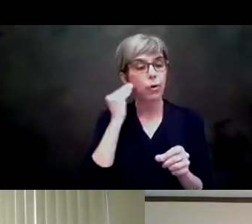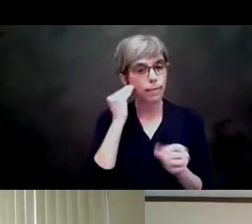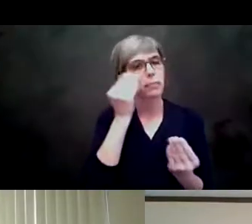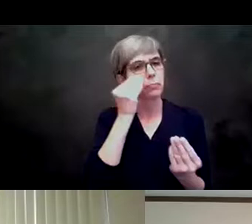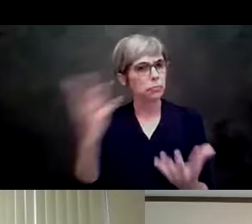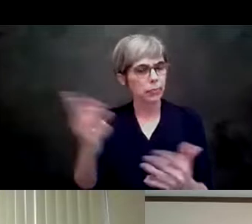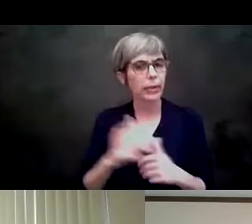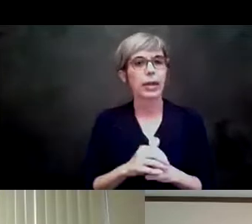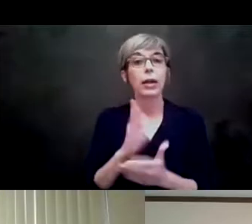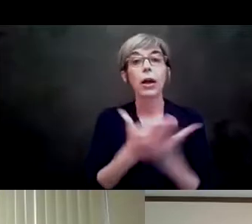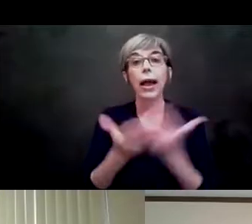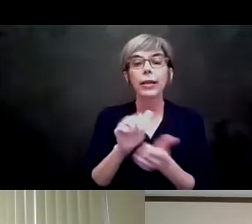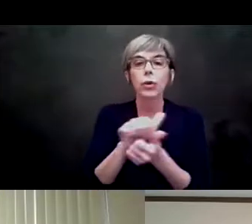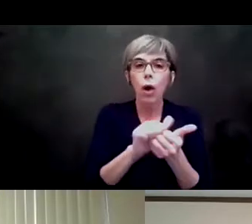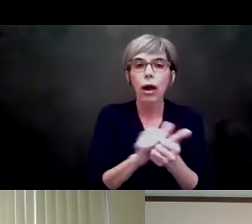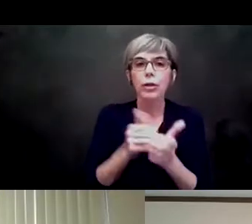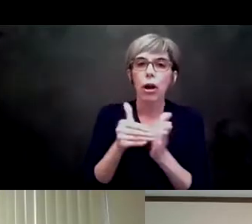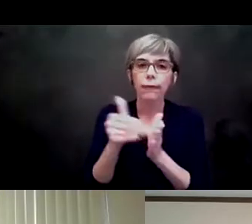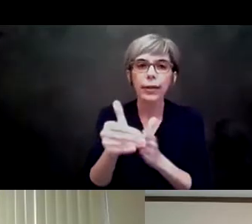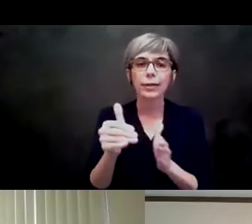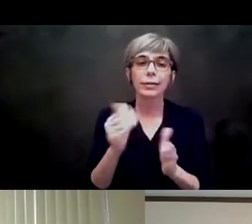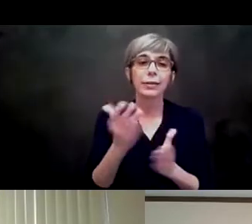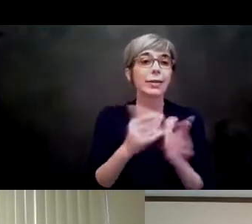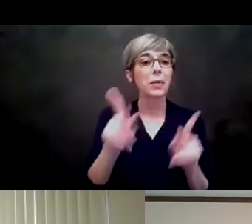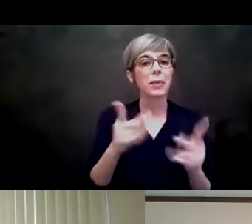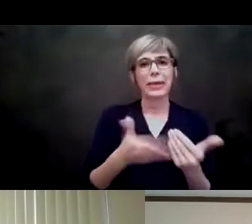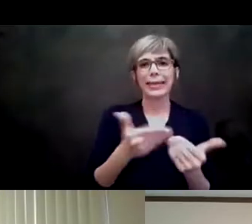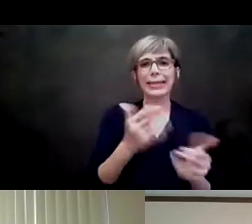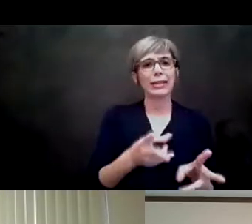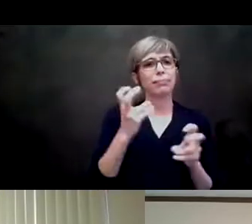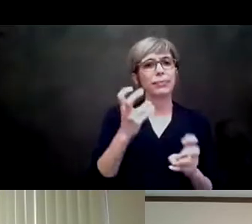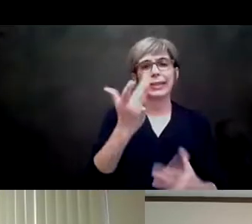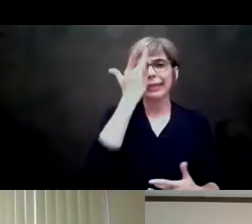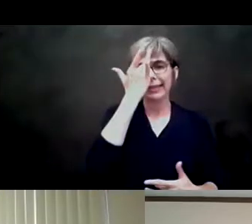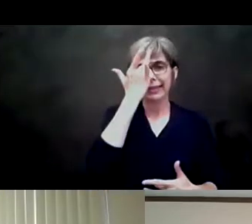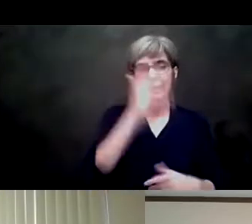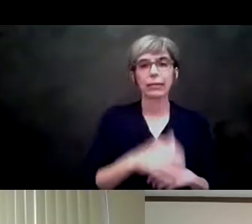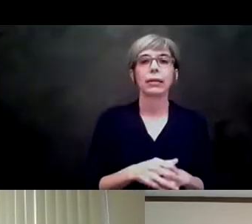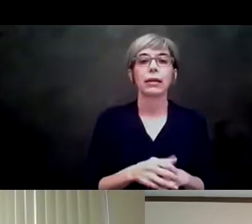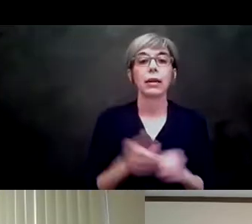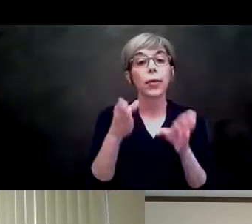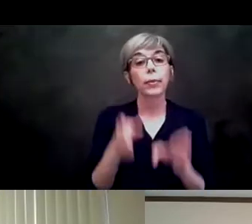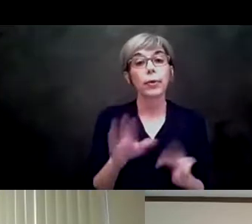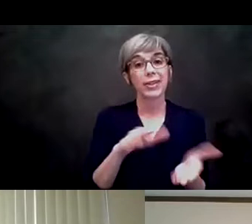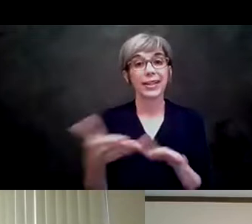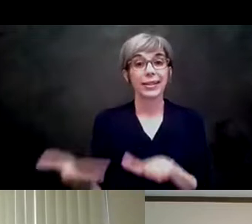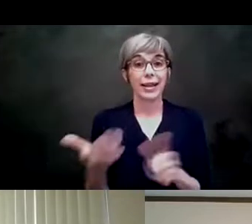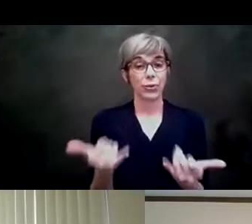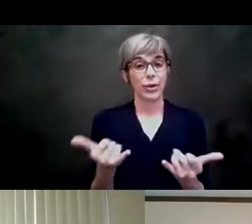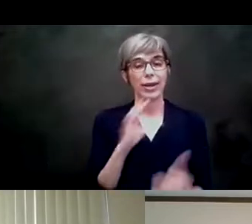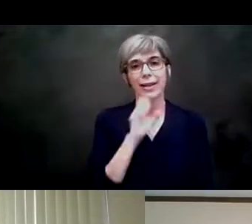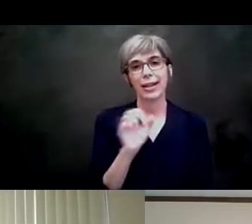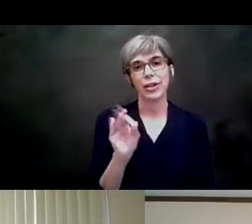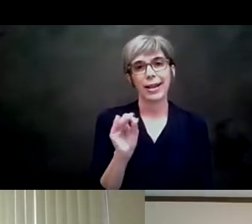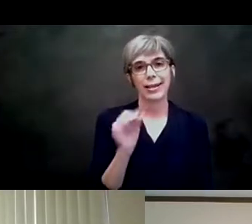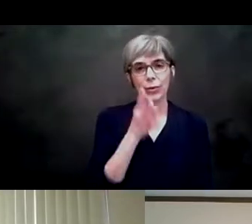to protect these most vulnerable people. This person that passed today was a woman in her 90s. In